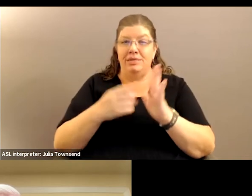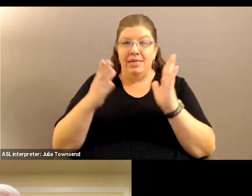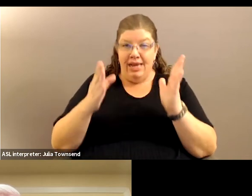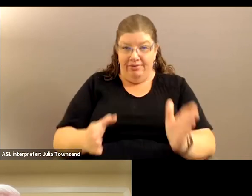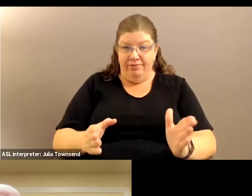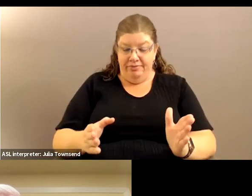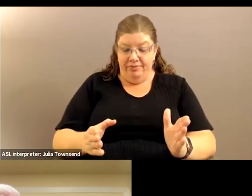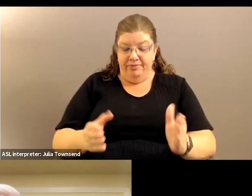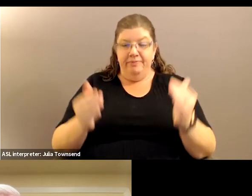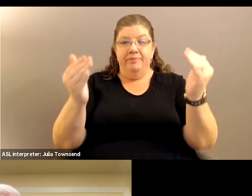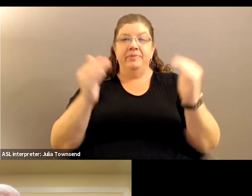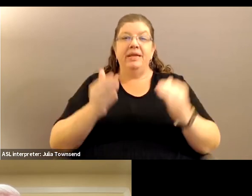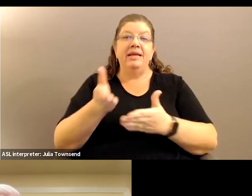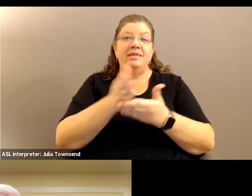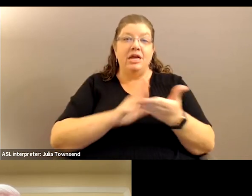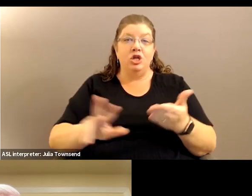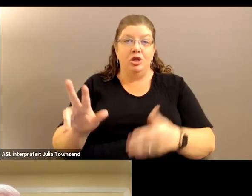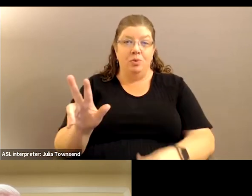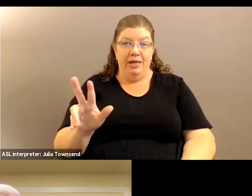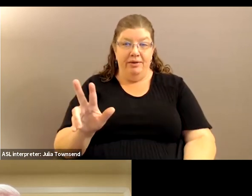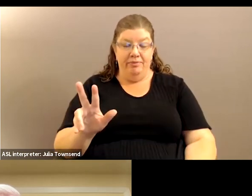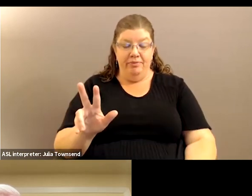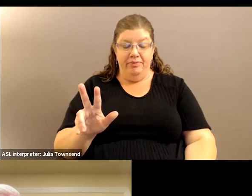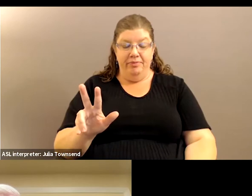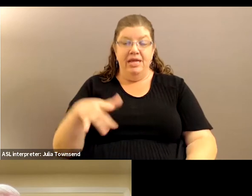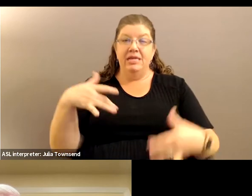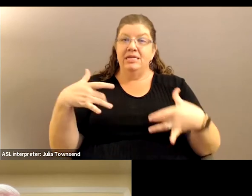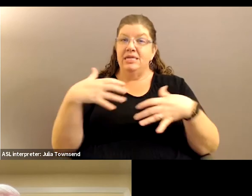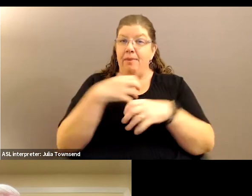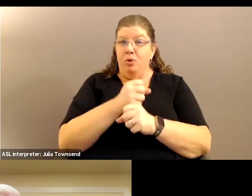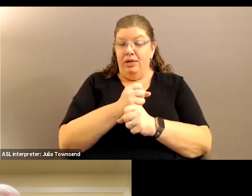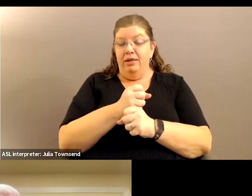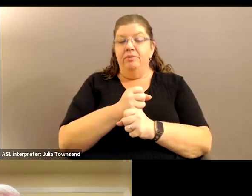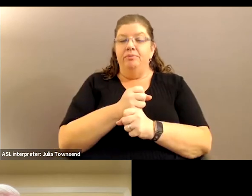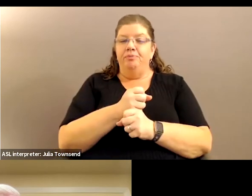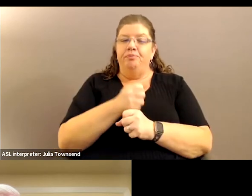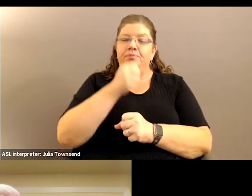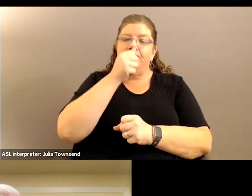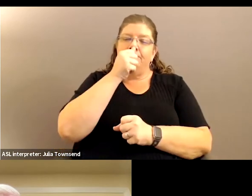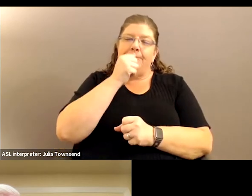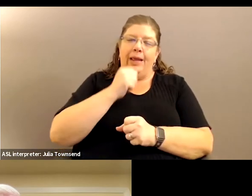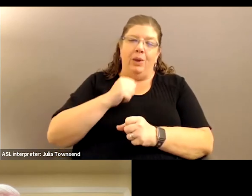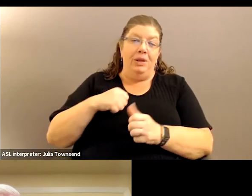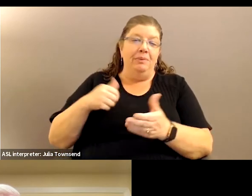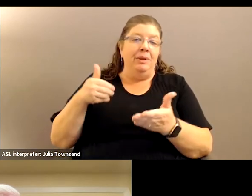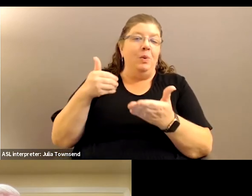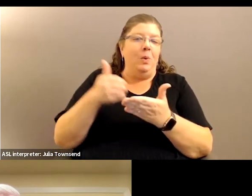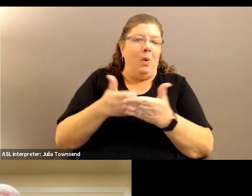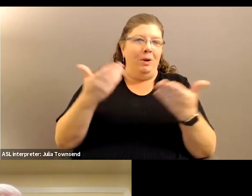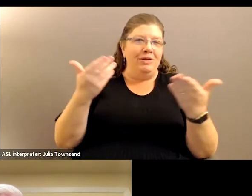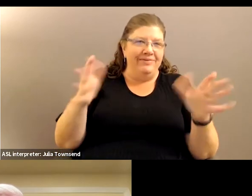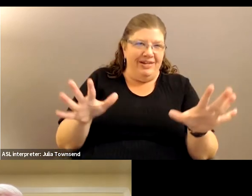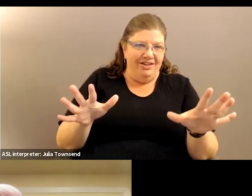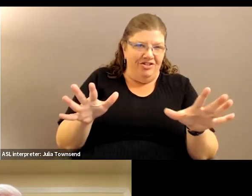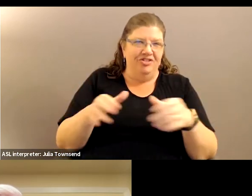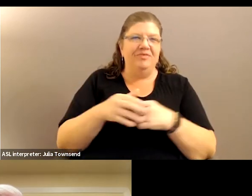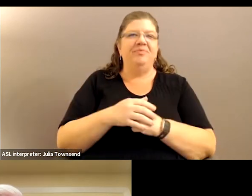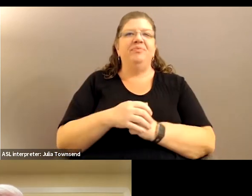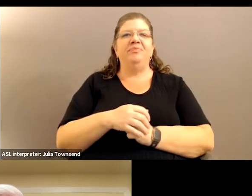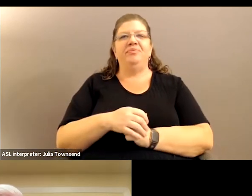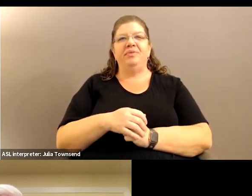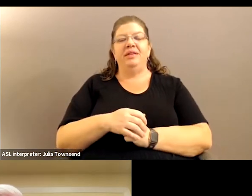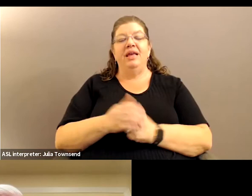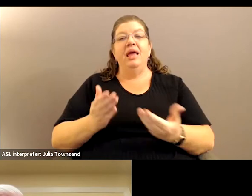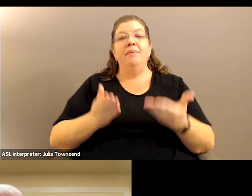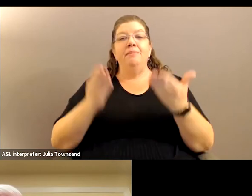section 3 summary and uh bear with me we're almost finished here measure i